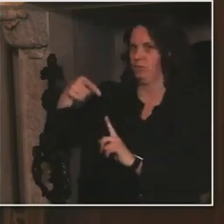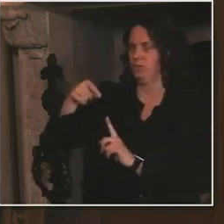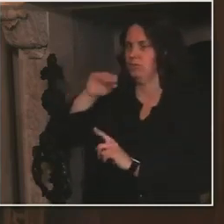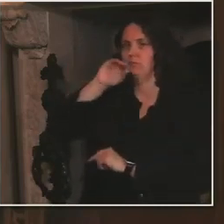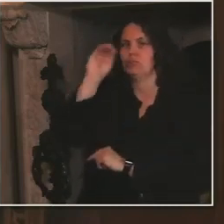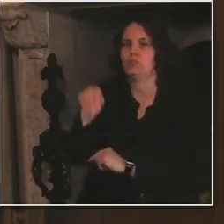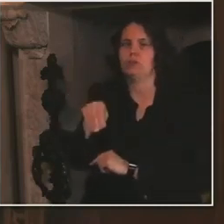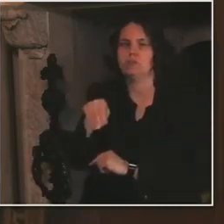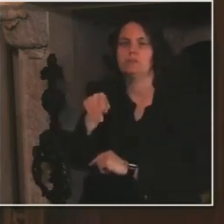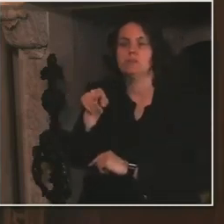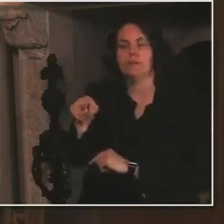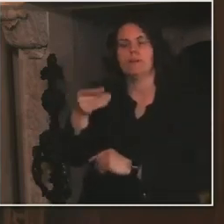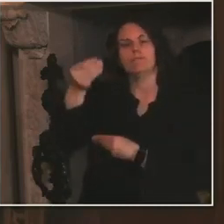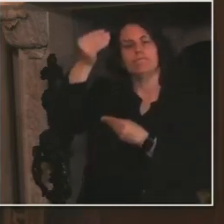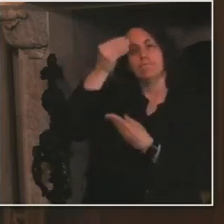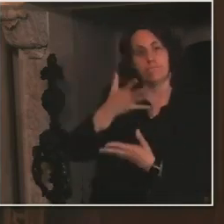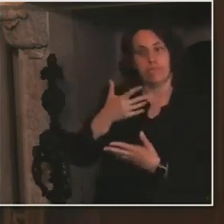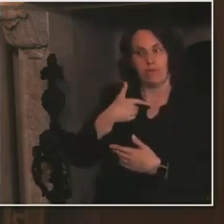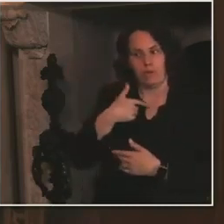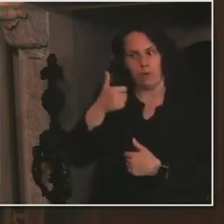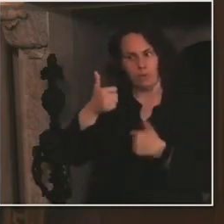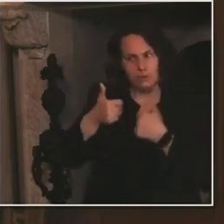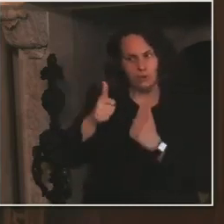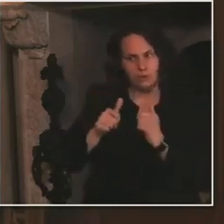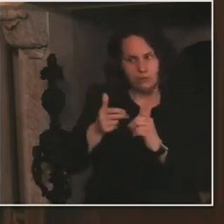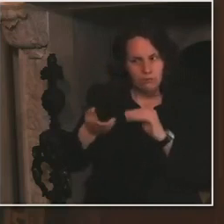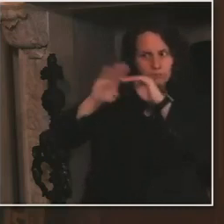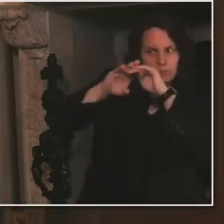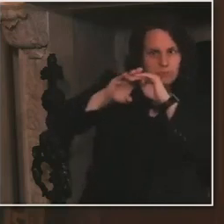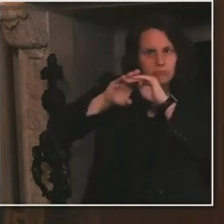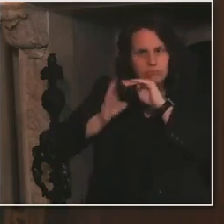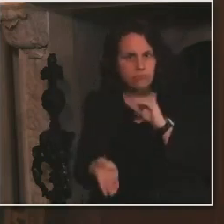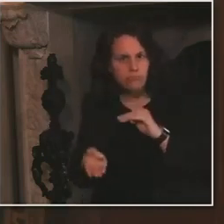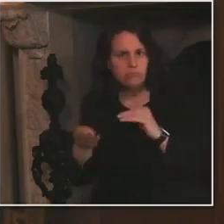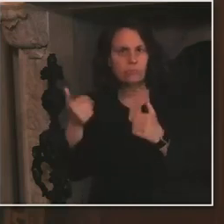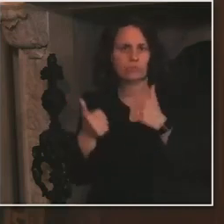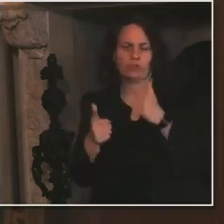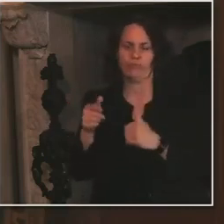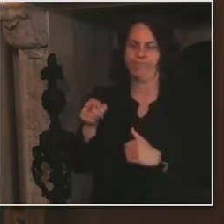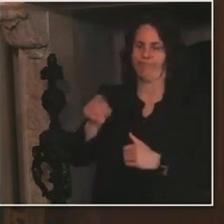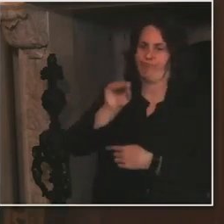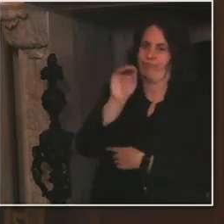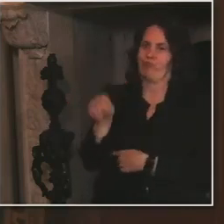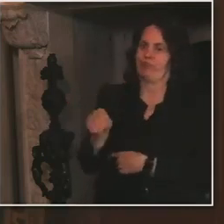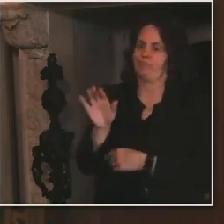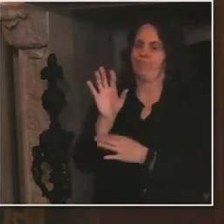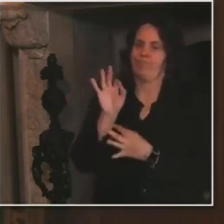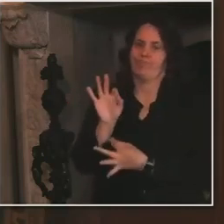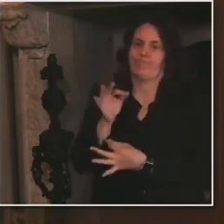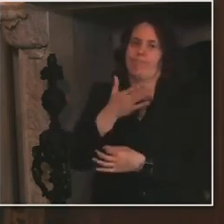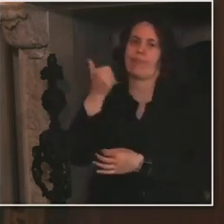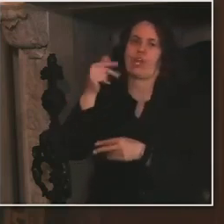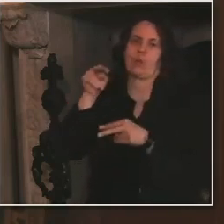overall, but also the true prevalence, which we get by determining positive